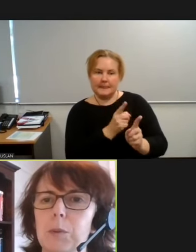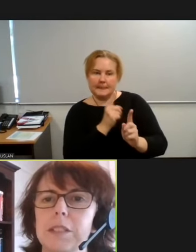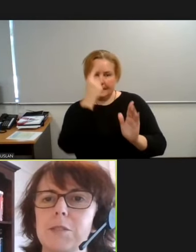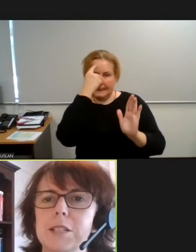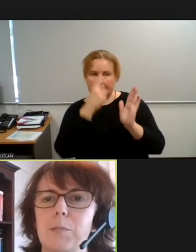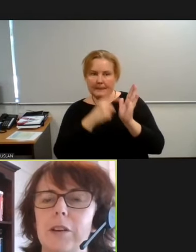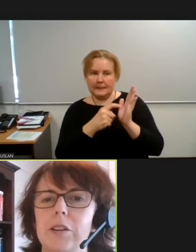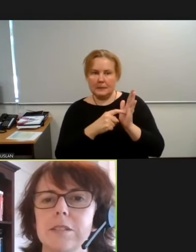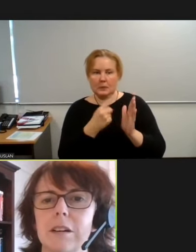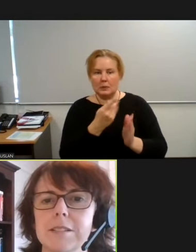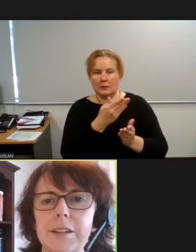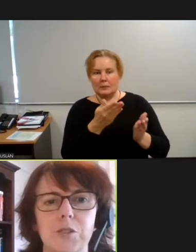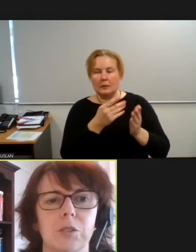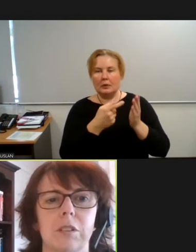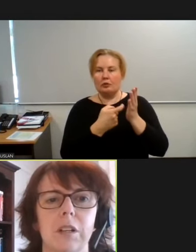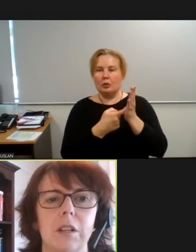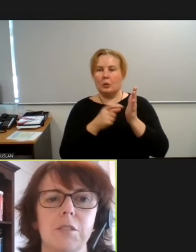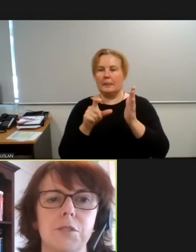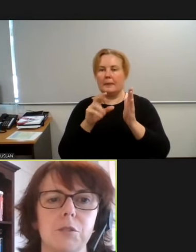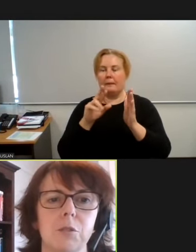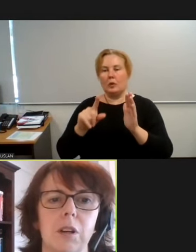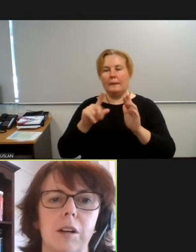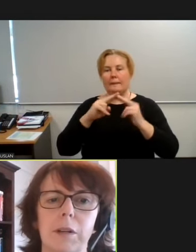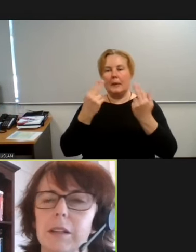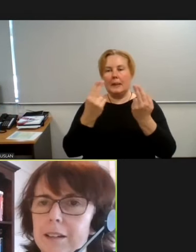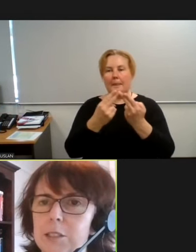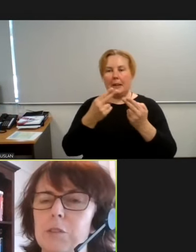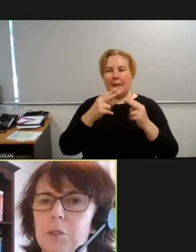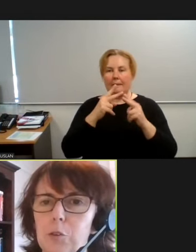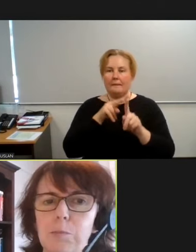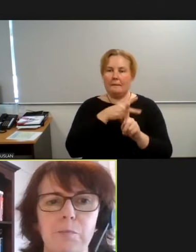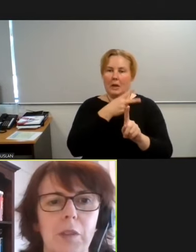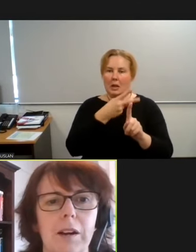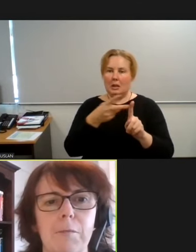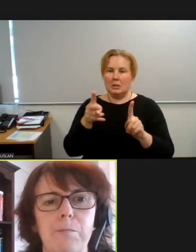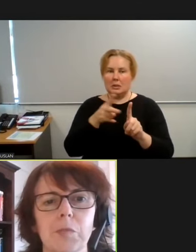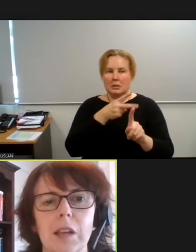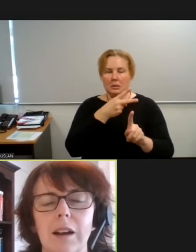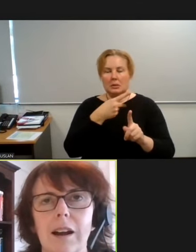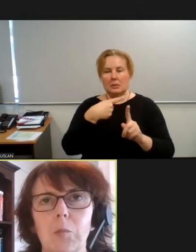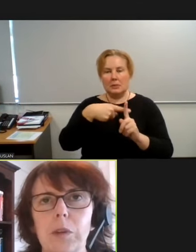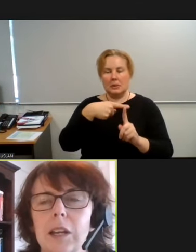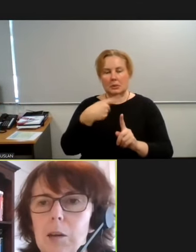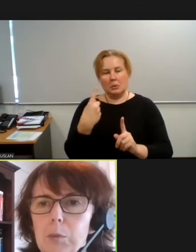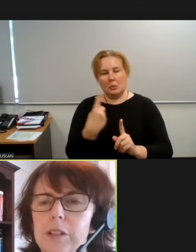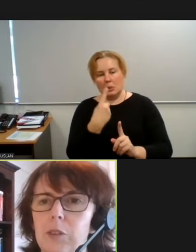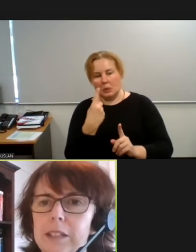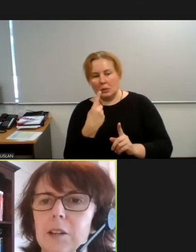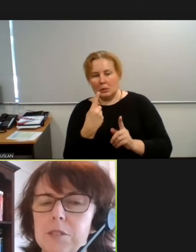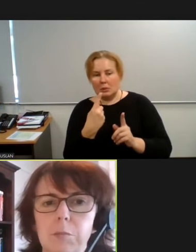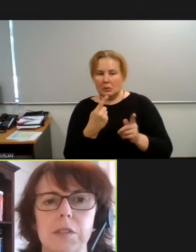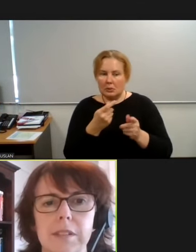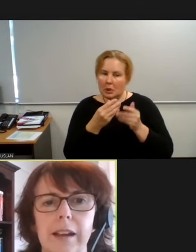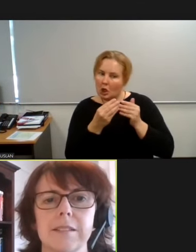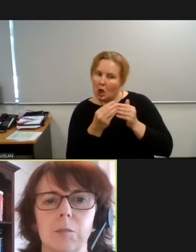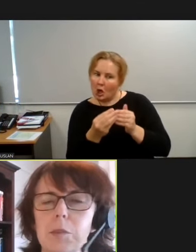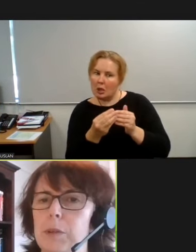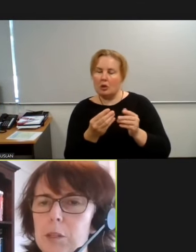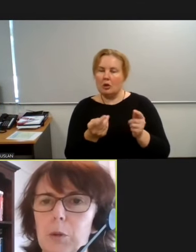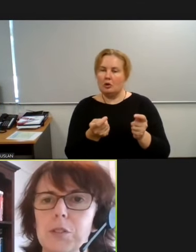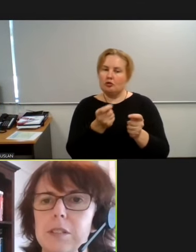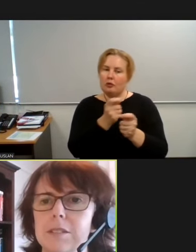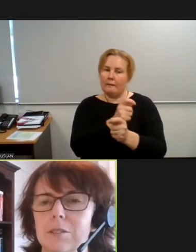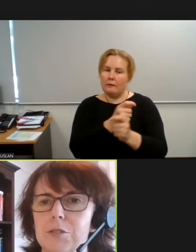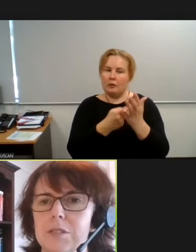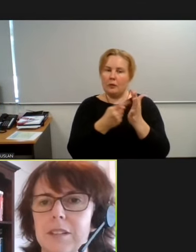that people with lived experience are central to and guide the reform. And we collaborate really closely with the sector and with